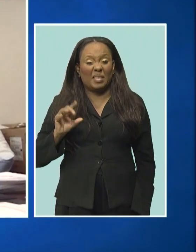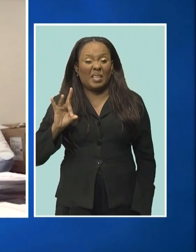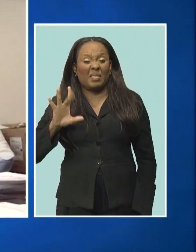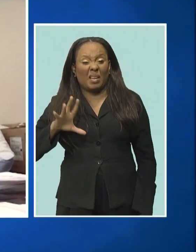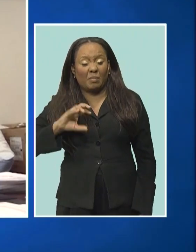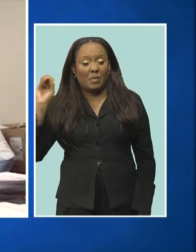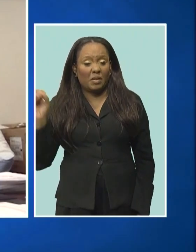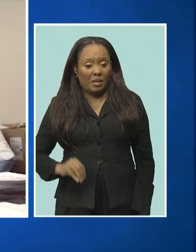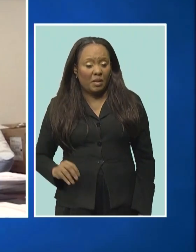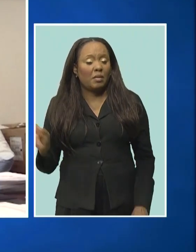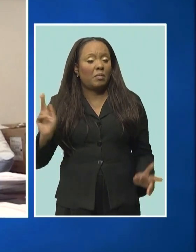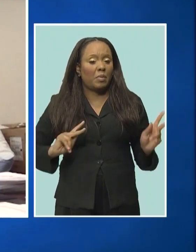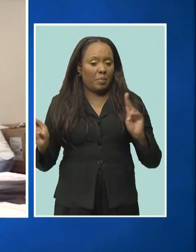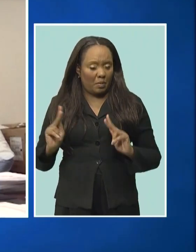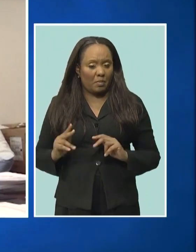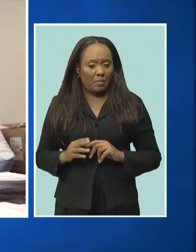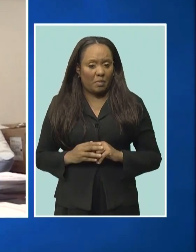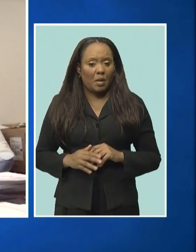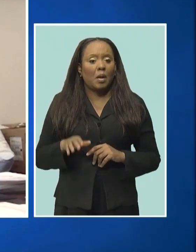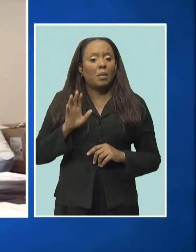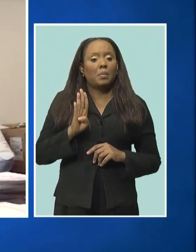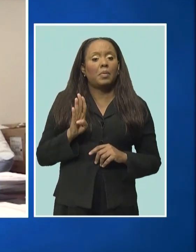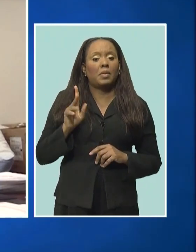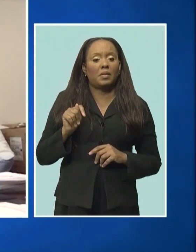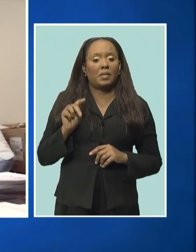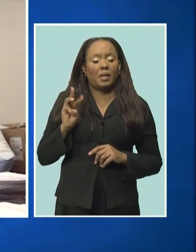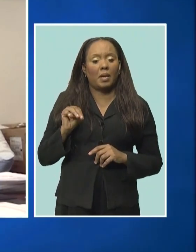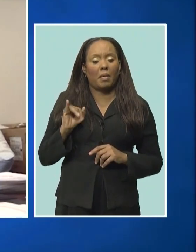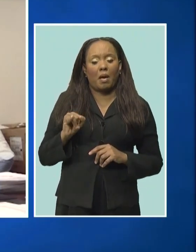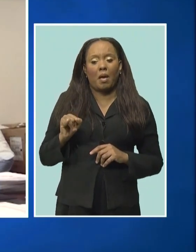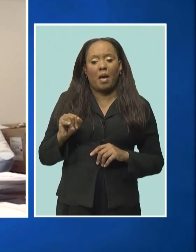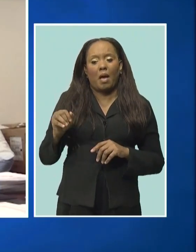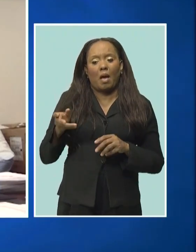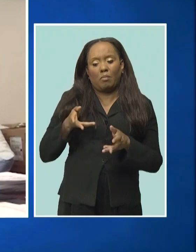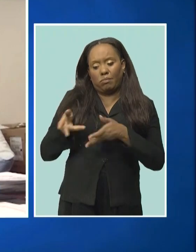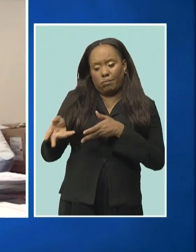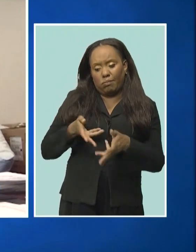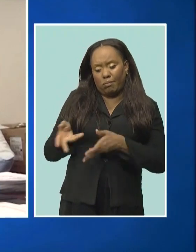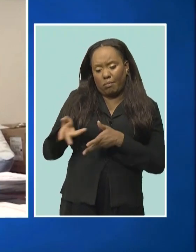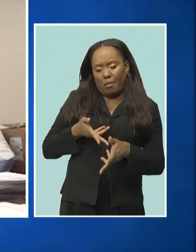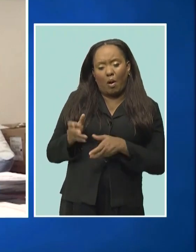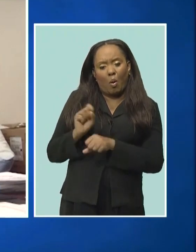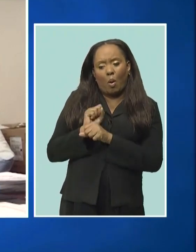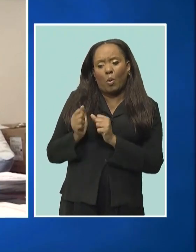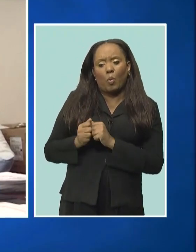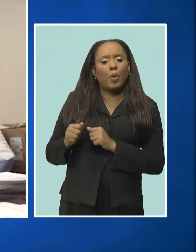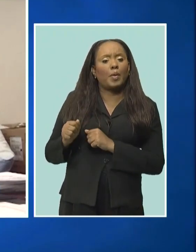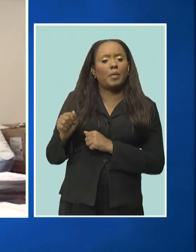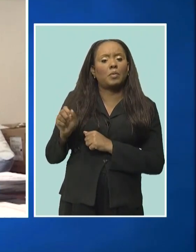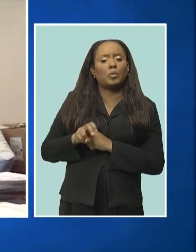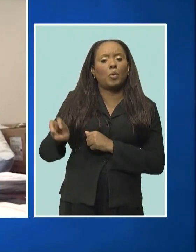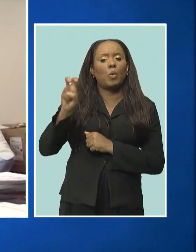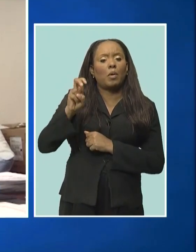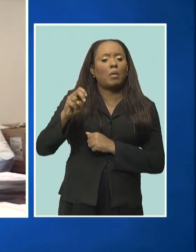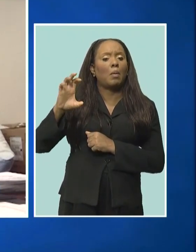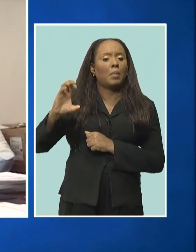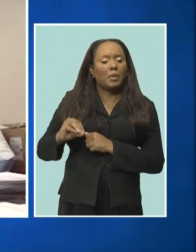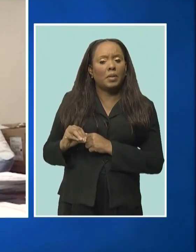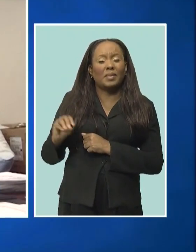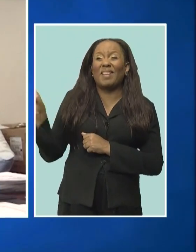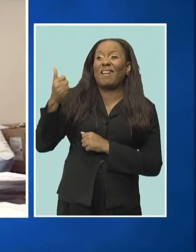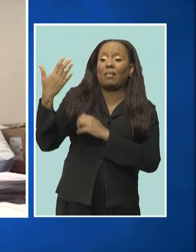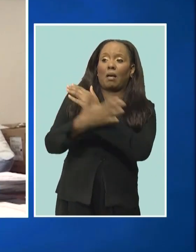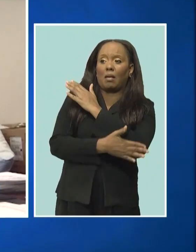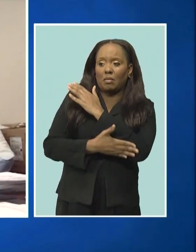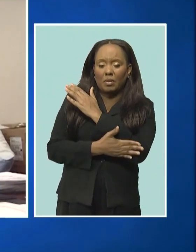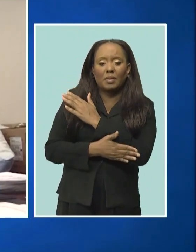Barbados Tourism Marketing Inc. has created with those intermediaries, Expedia and the like, to be able to get people to come to Barbados is